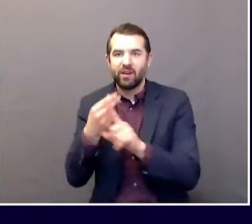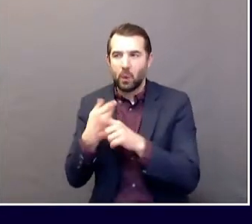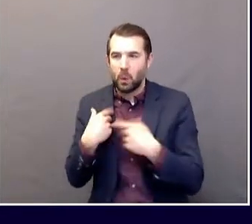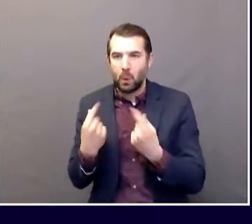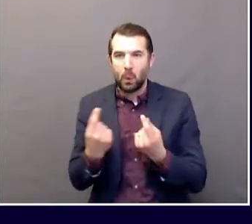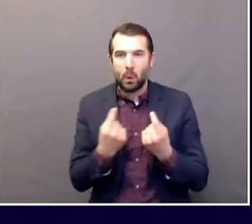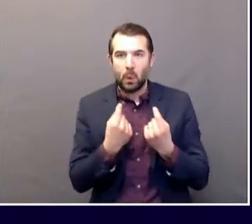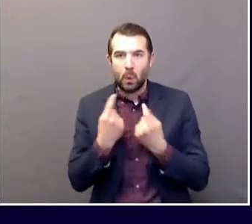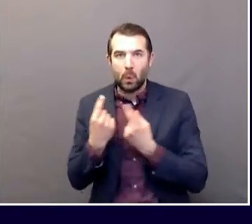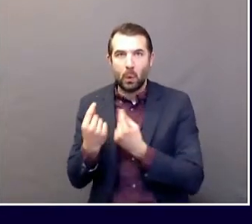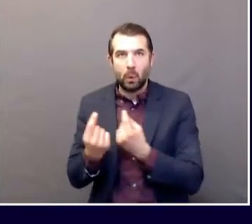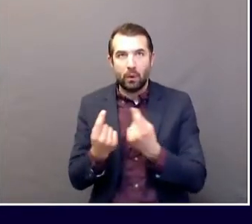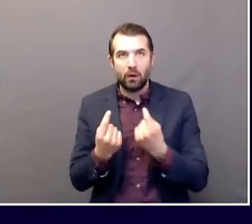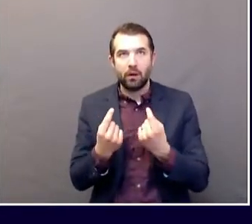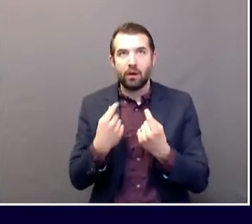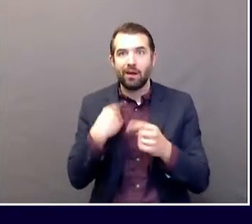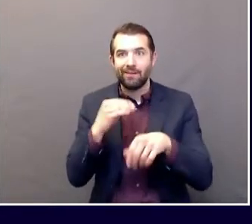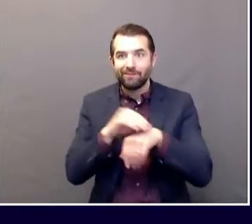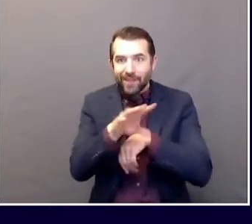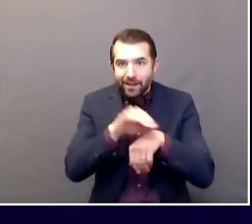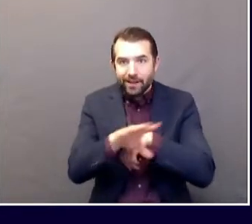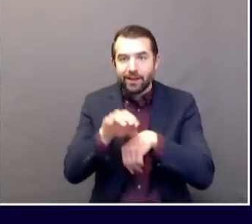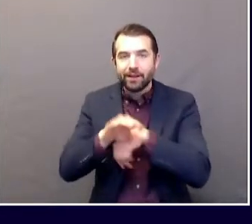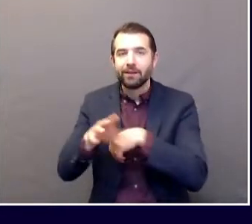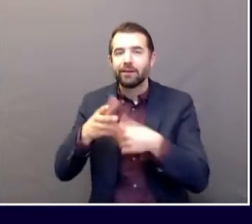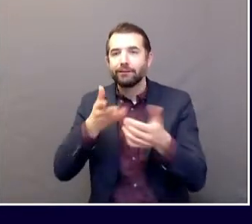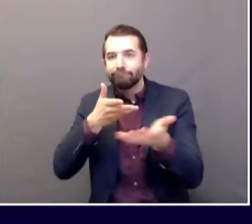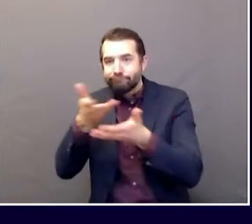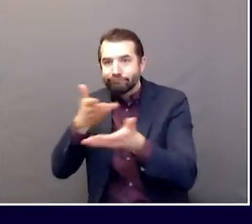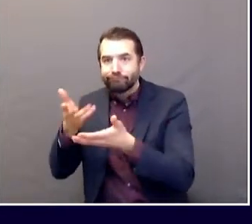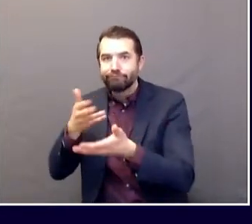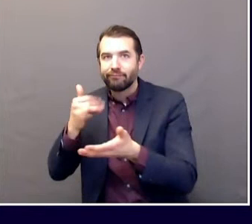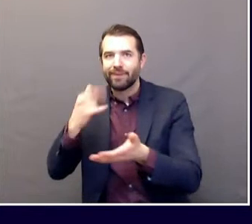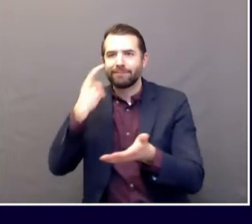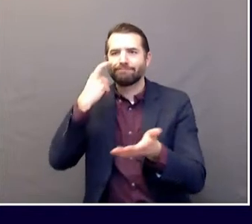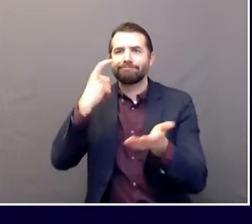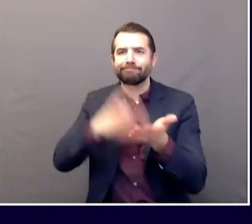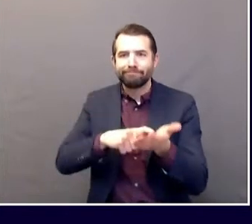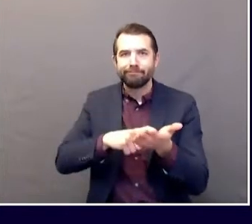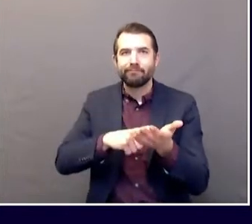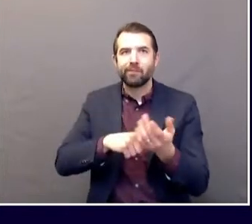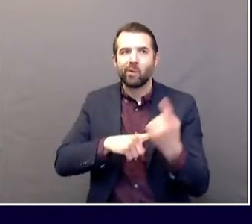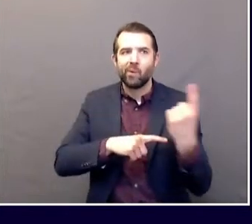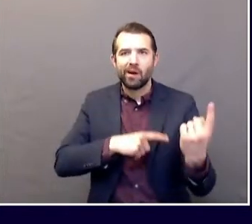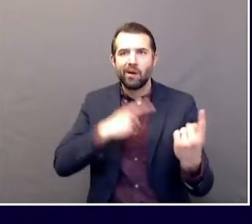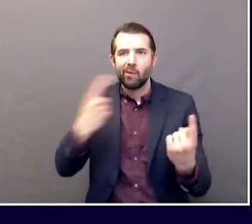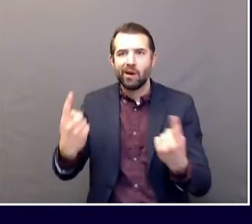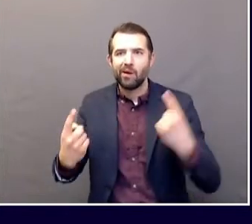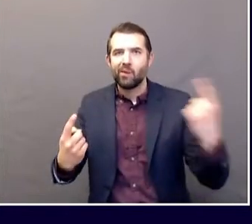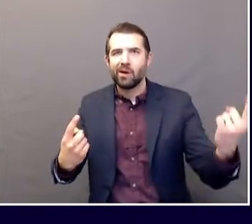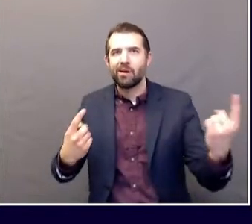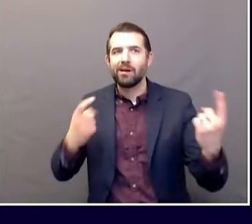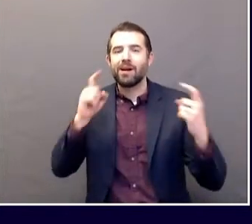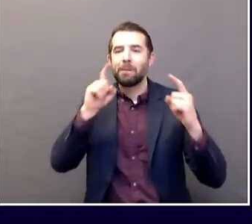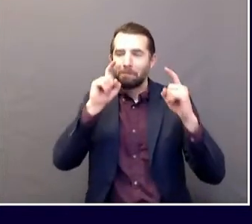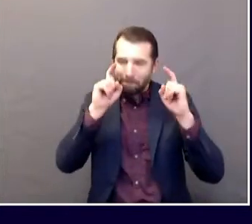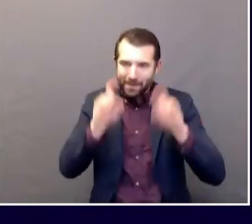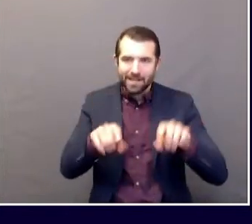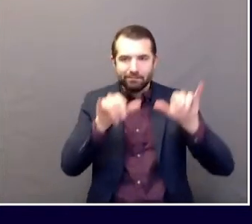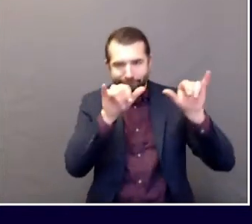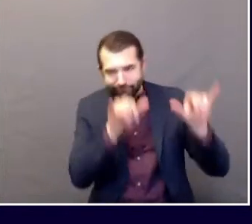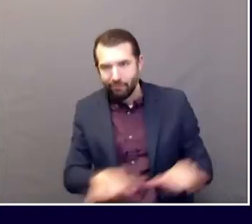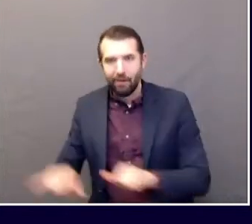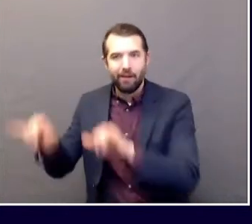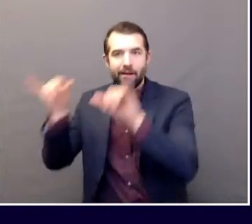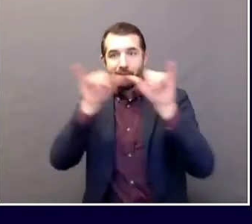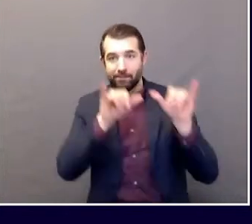But Commissioner Lambrew and I recognized a need to standardize that as well as make it very publicly accessible. And that was